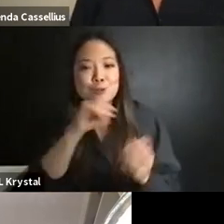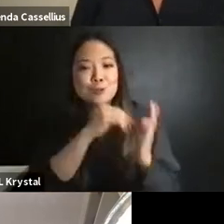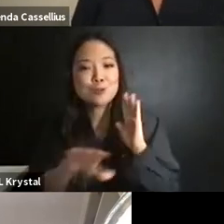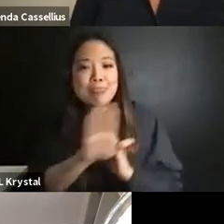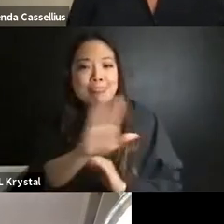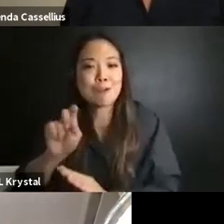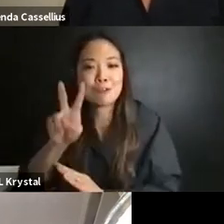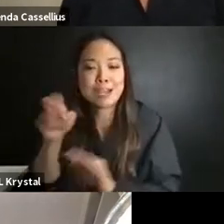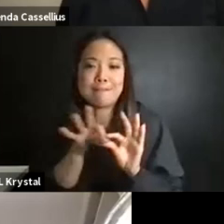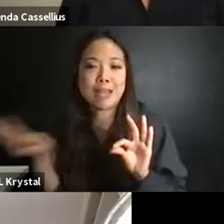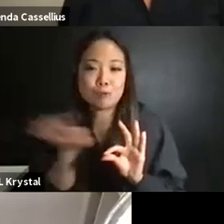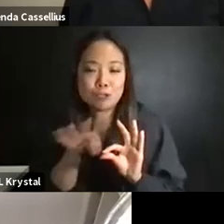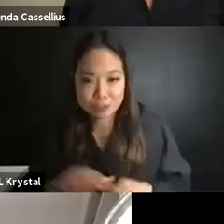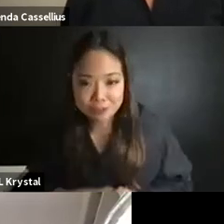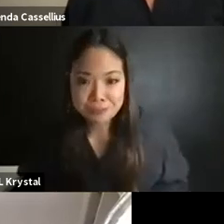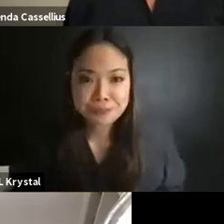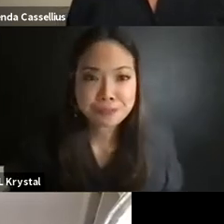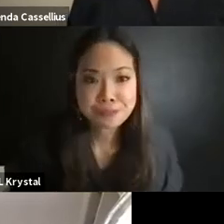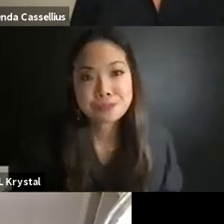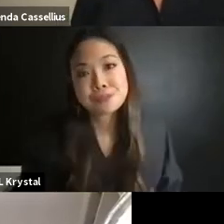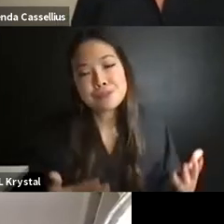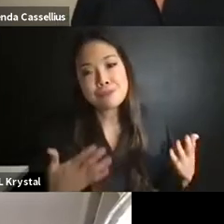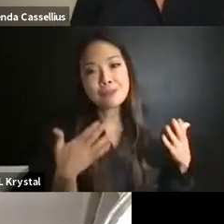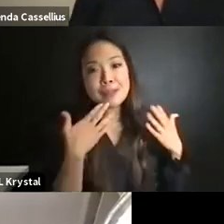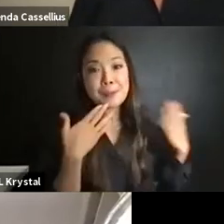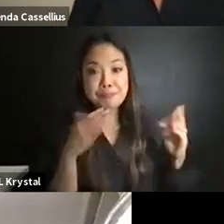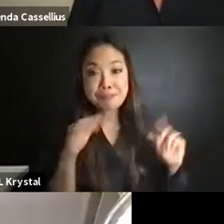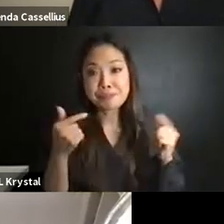mudd our next speaker is ruby reyes